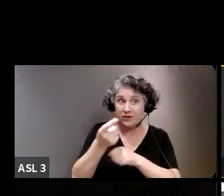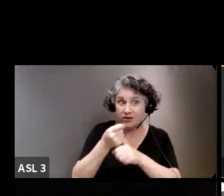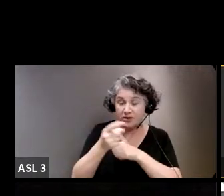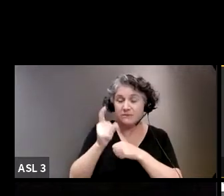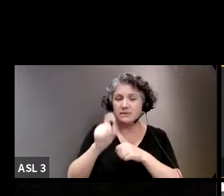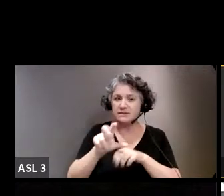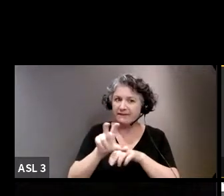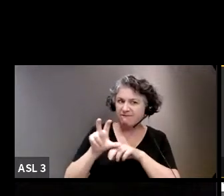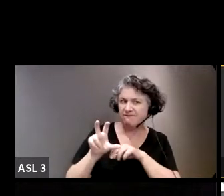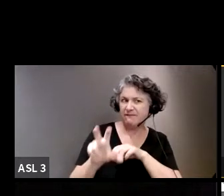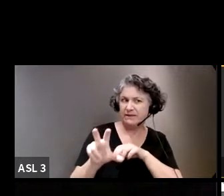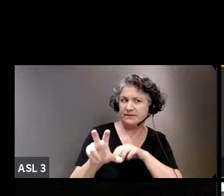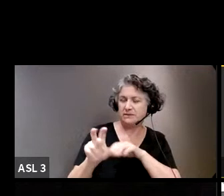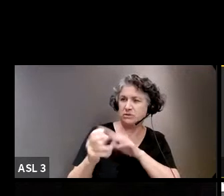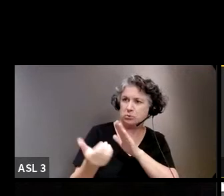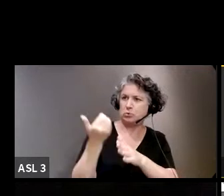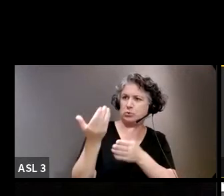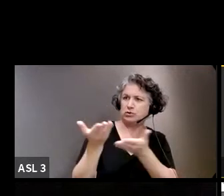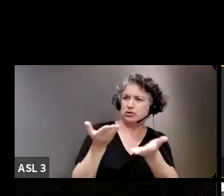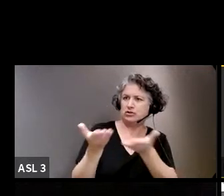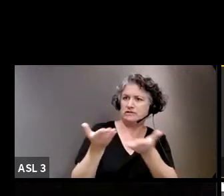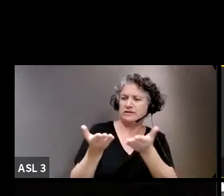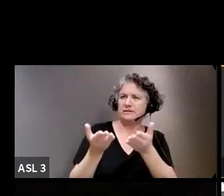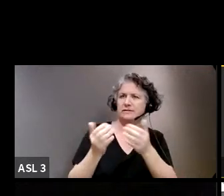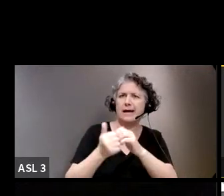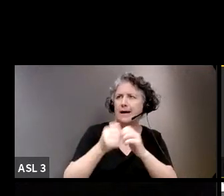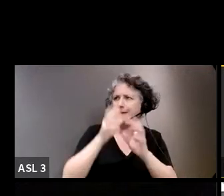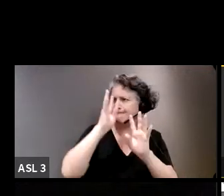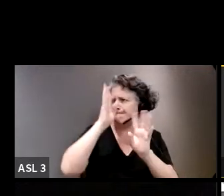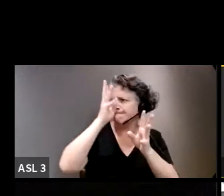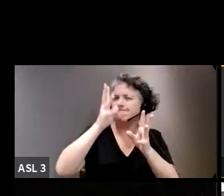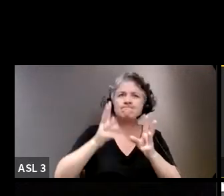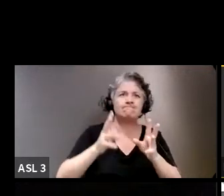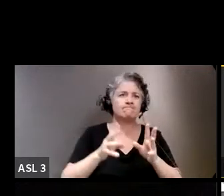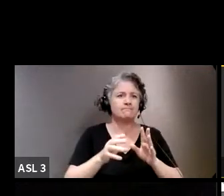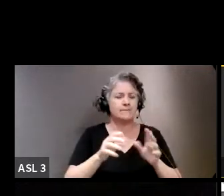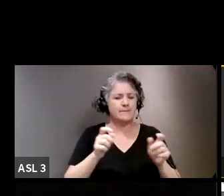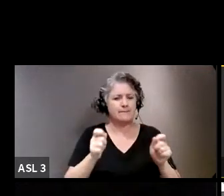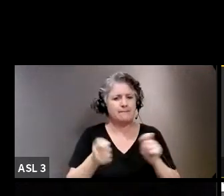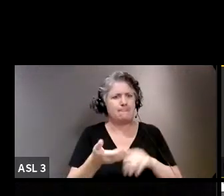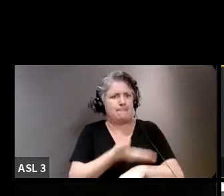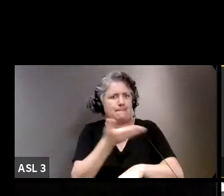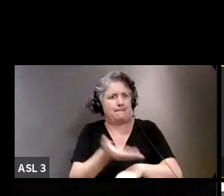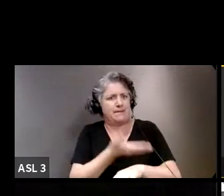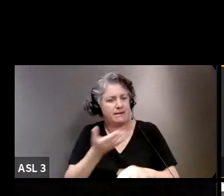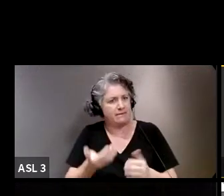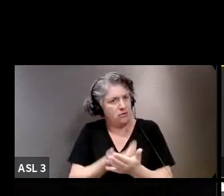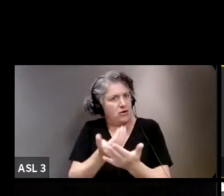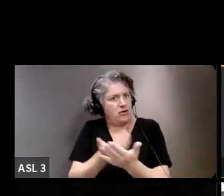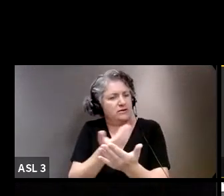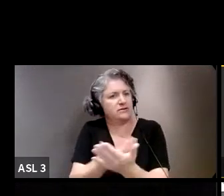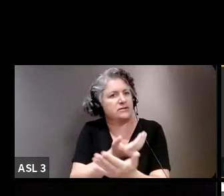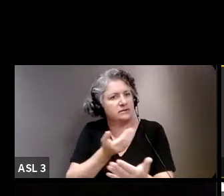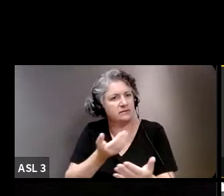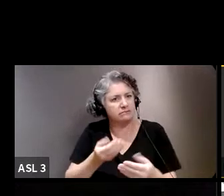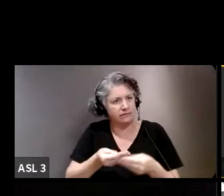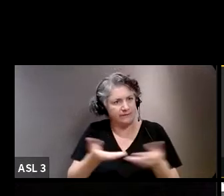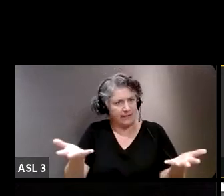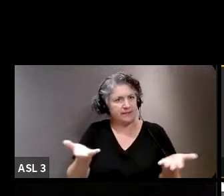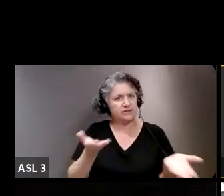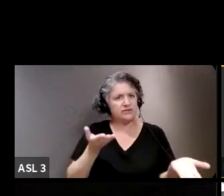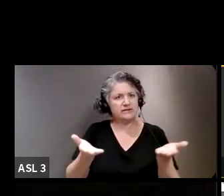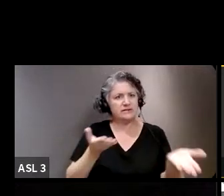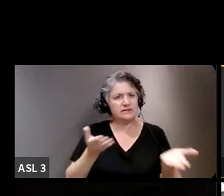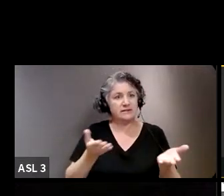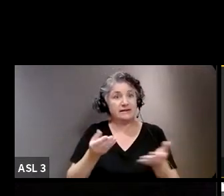investments within new service streams new ways of delivering our services and we will uh fund that within those